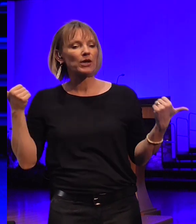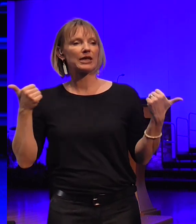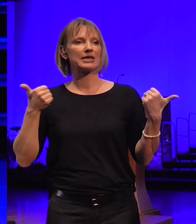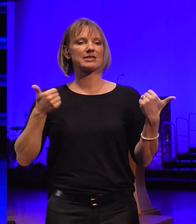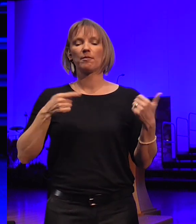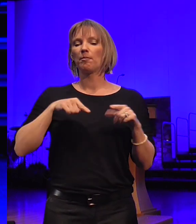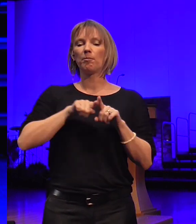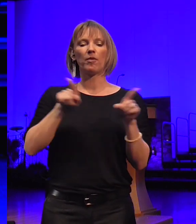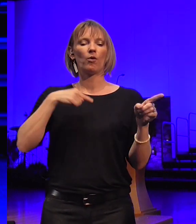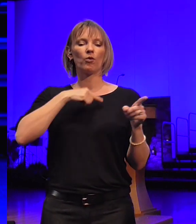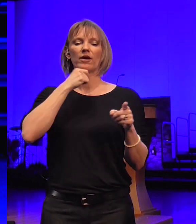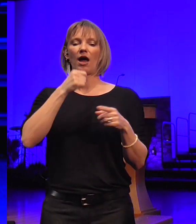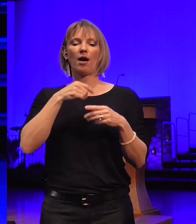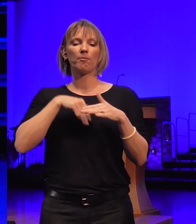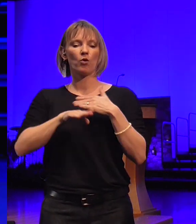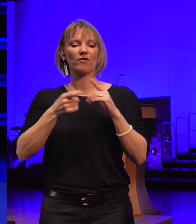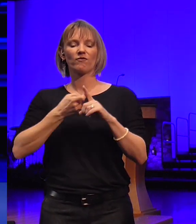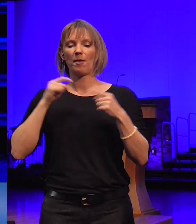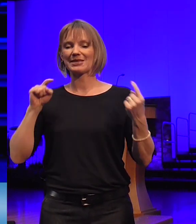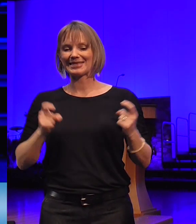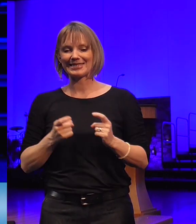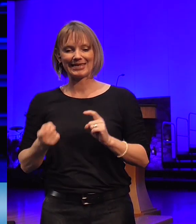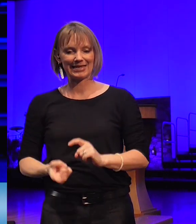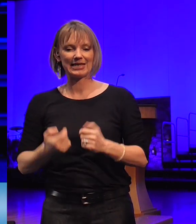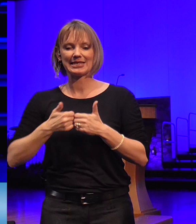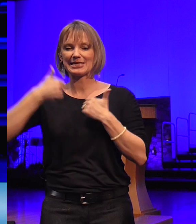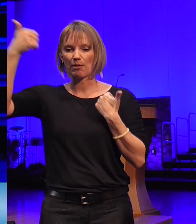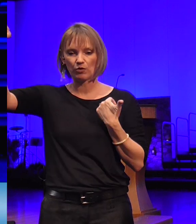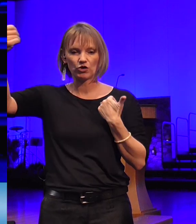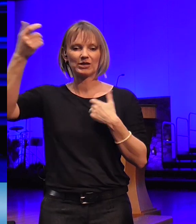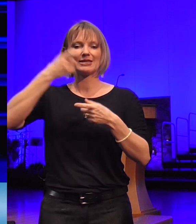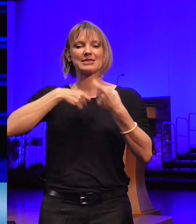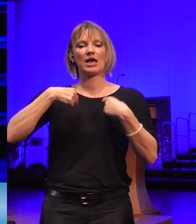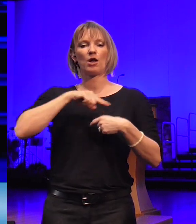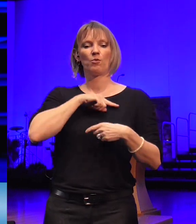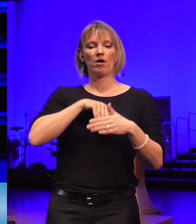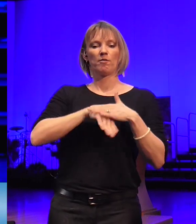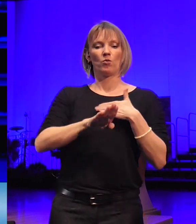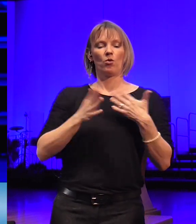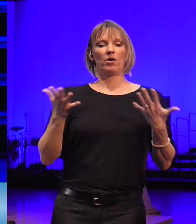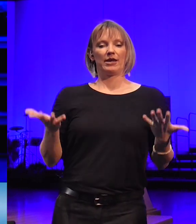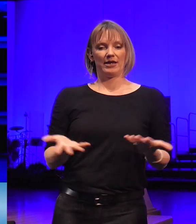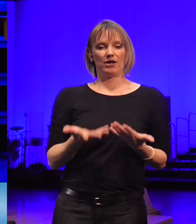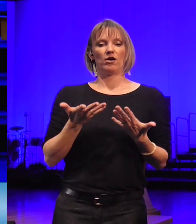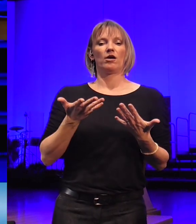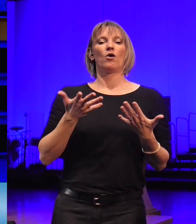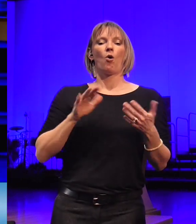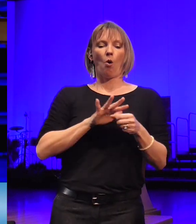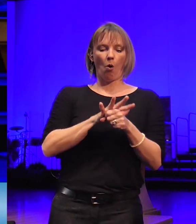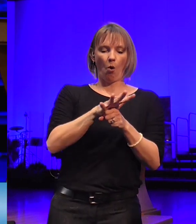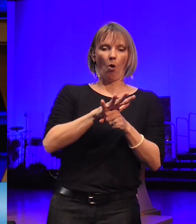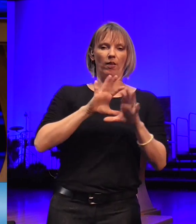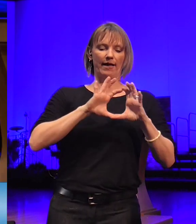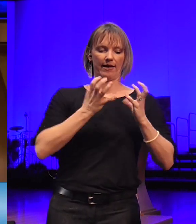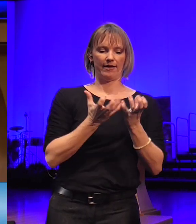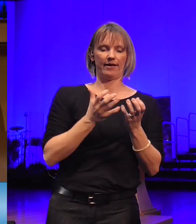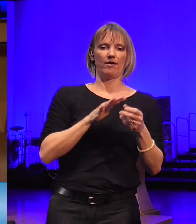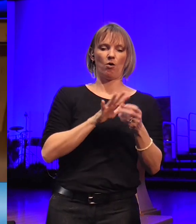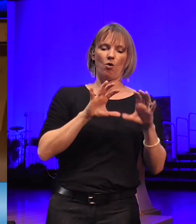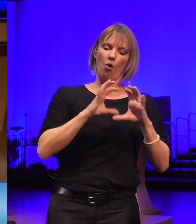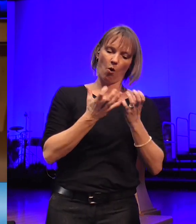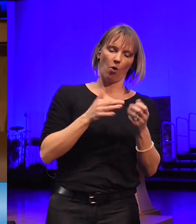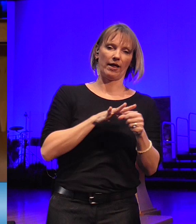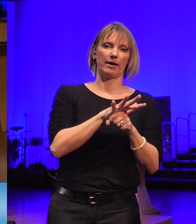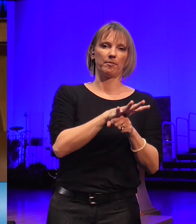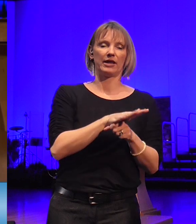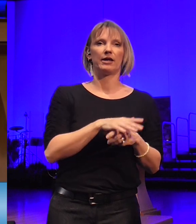of separation, but we are born whole and complete. It sounds simple to so many of us, but it is unfortunately